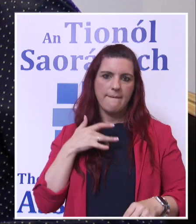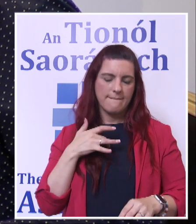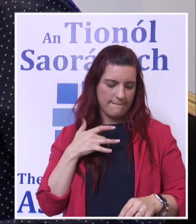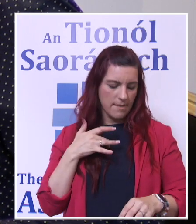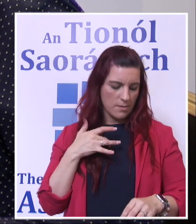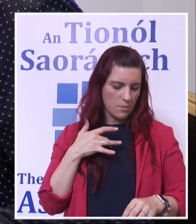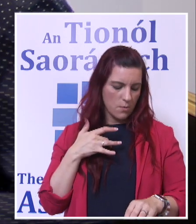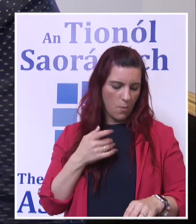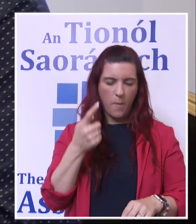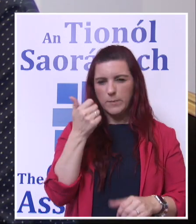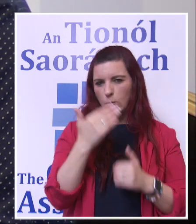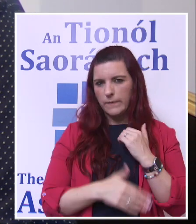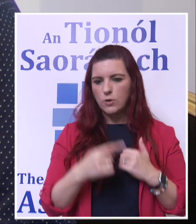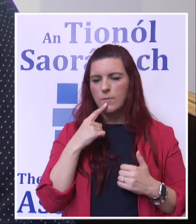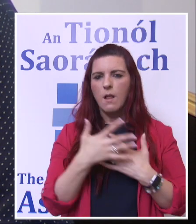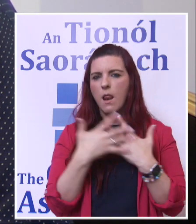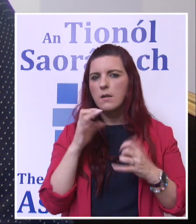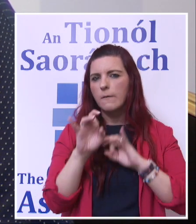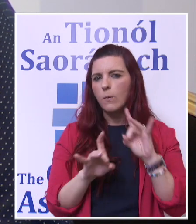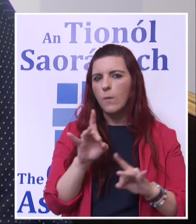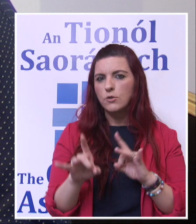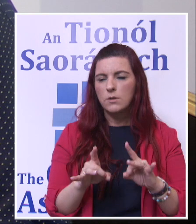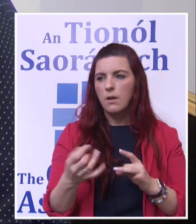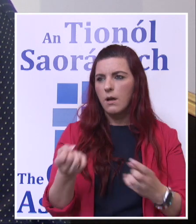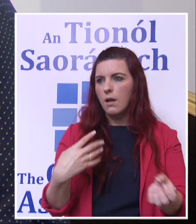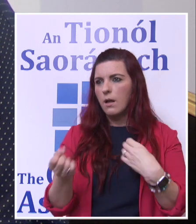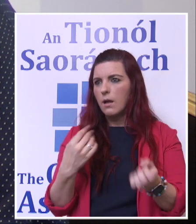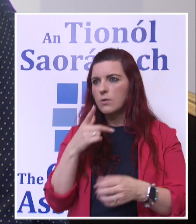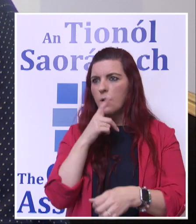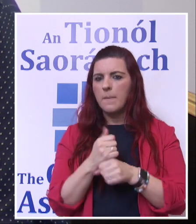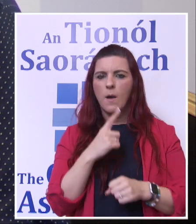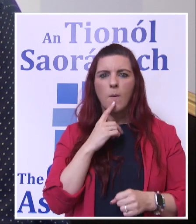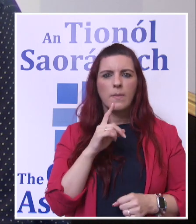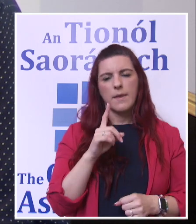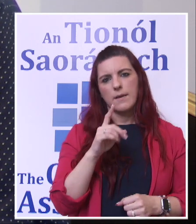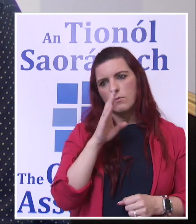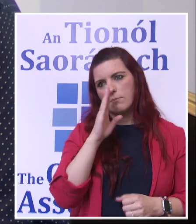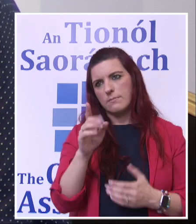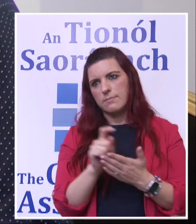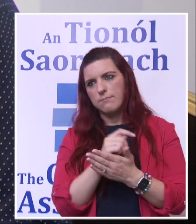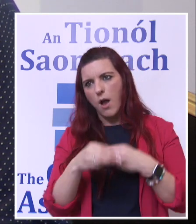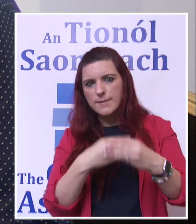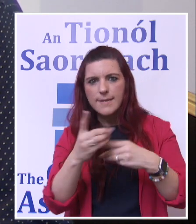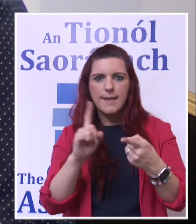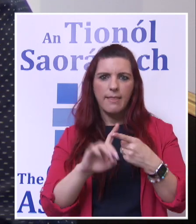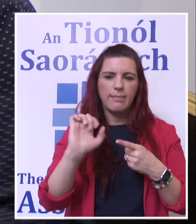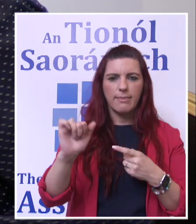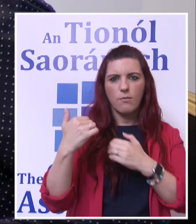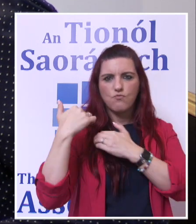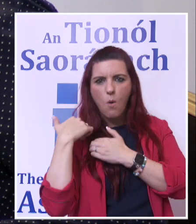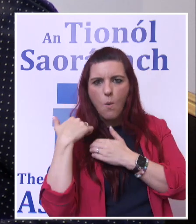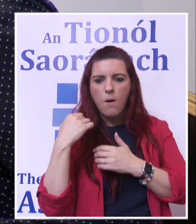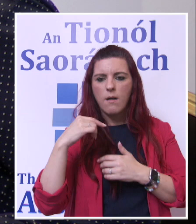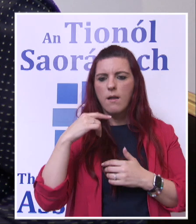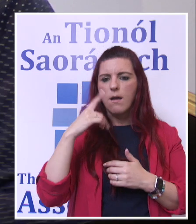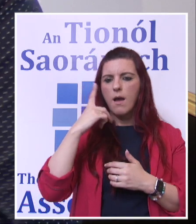nearly at the end, but a lot of questions were submitted about the DEM process and her or his role. I don't think I'm